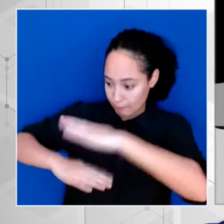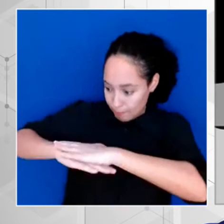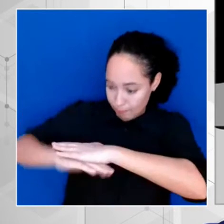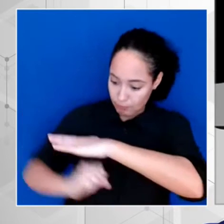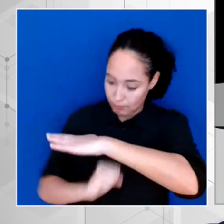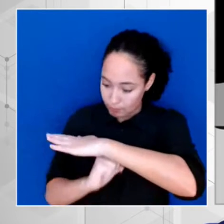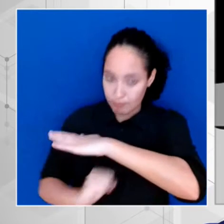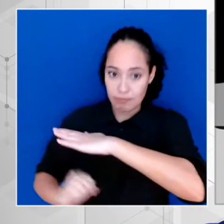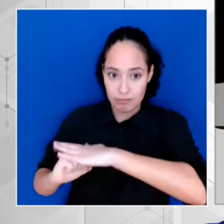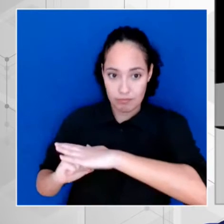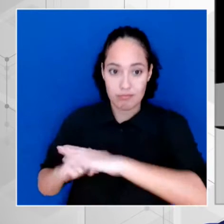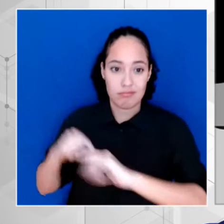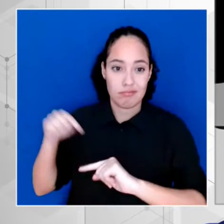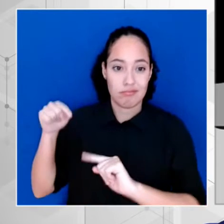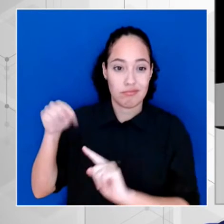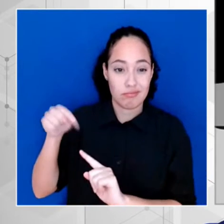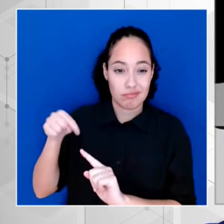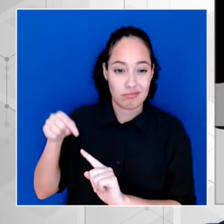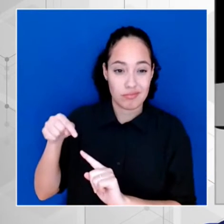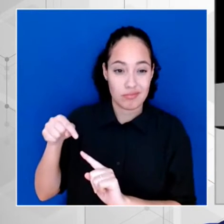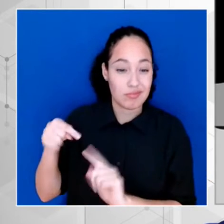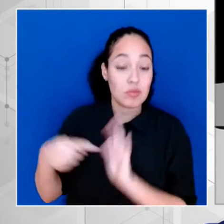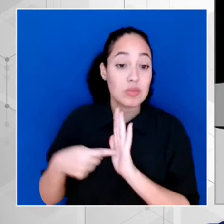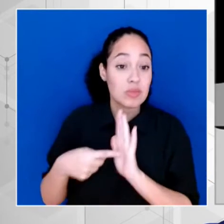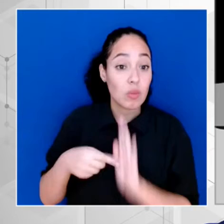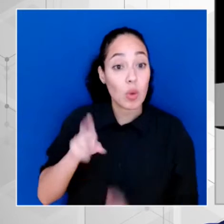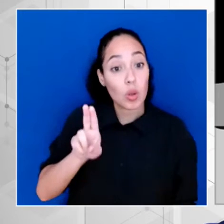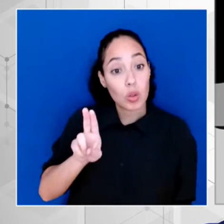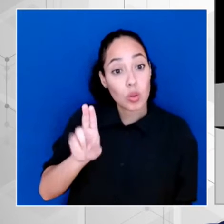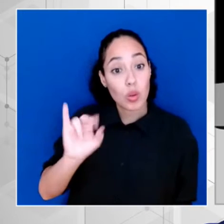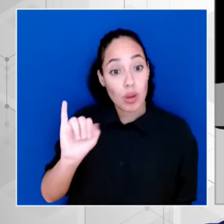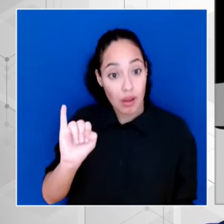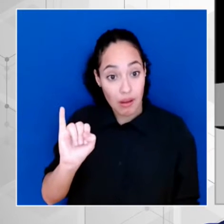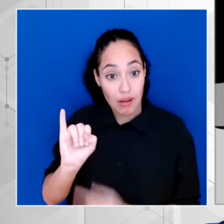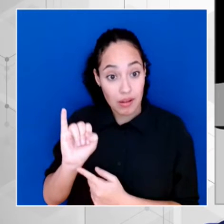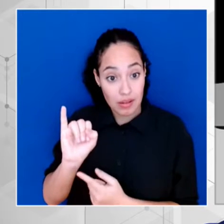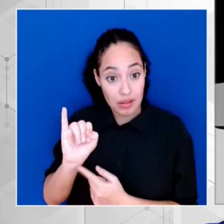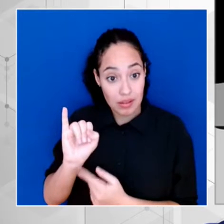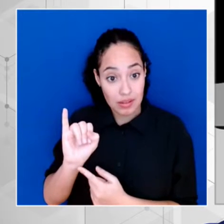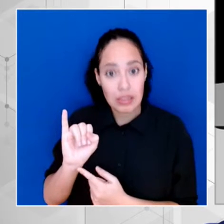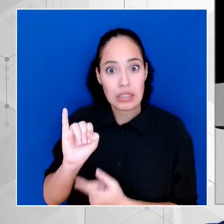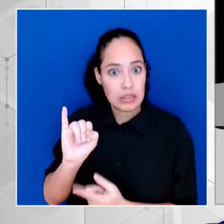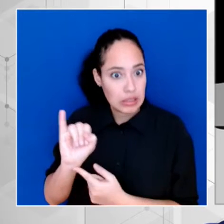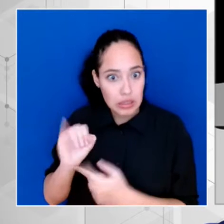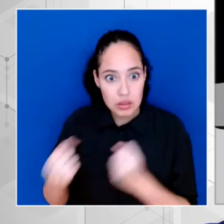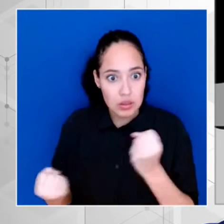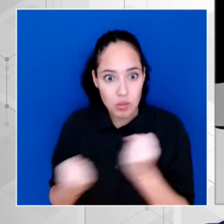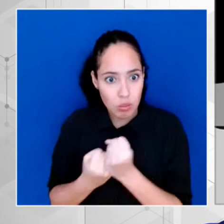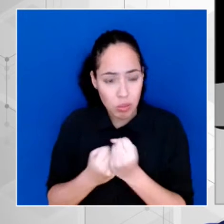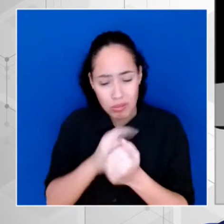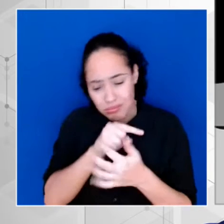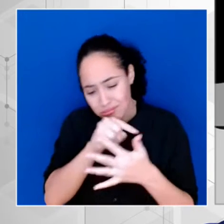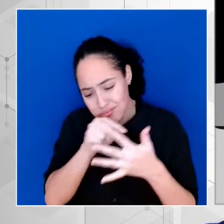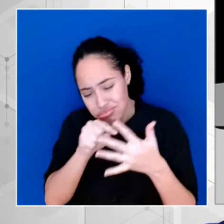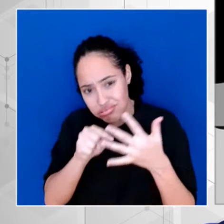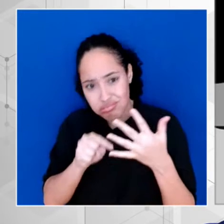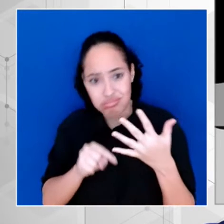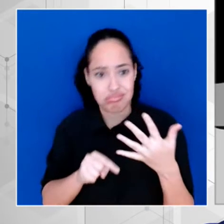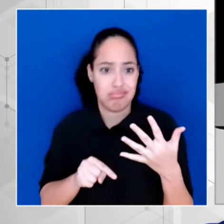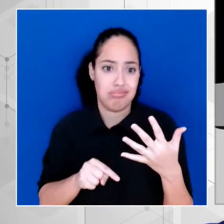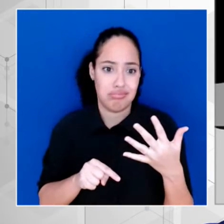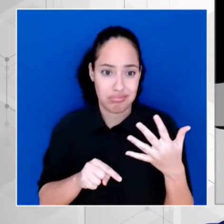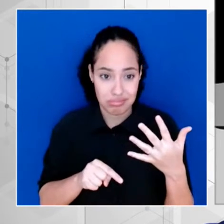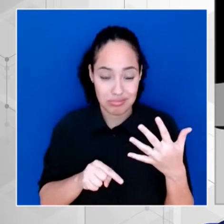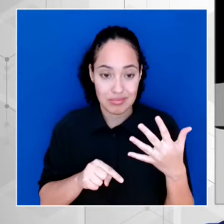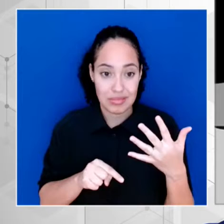strings, UX writing, usability, user assistance, documentation, and even product support.